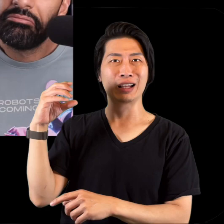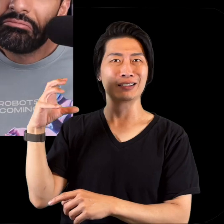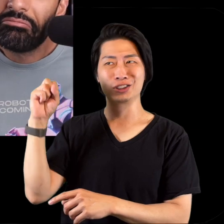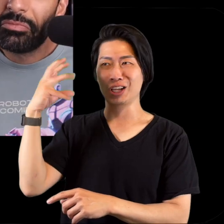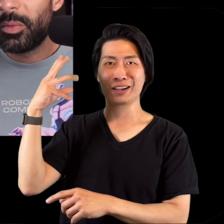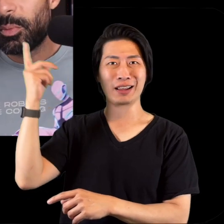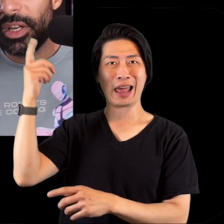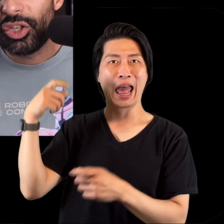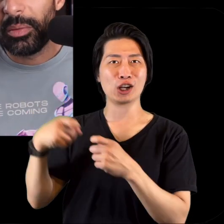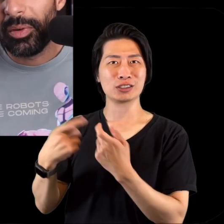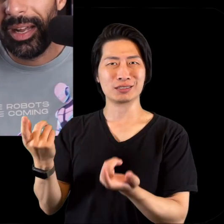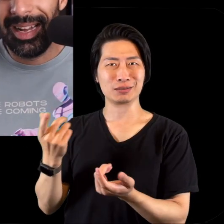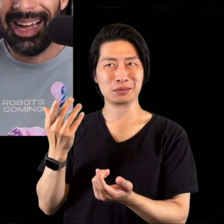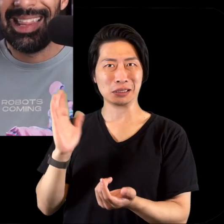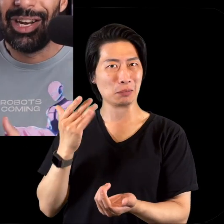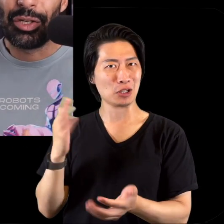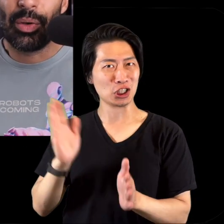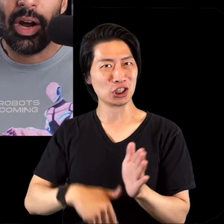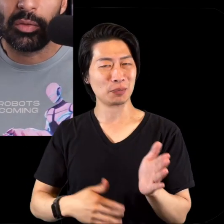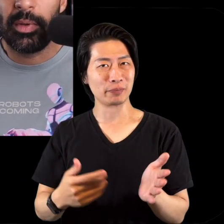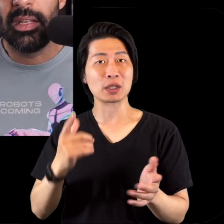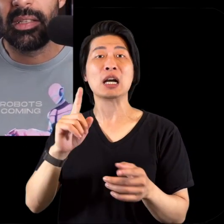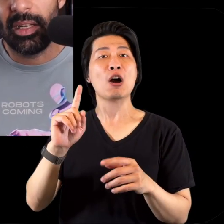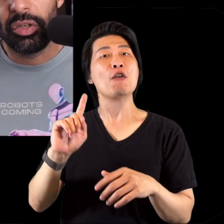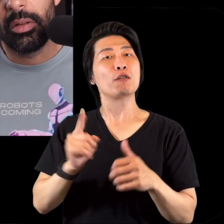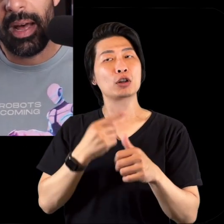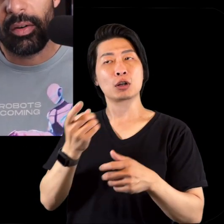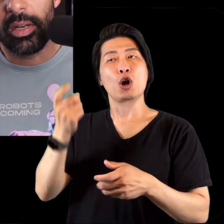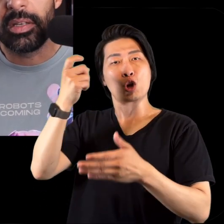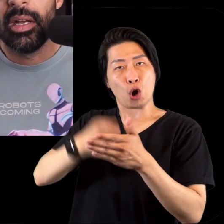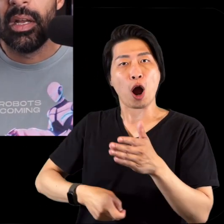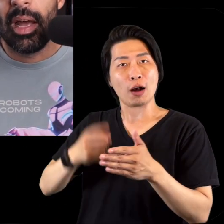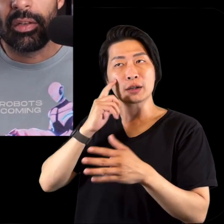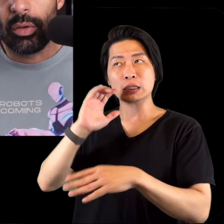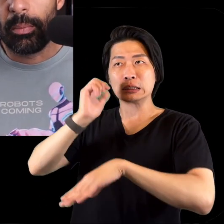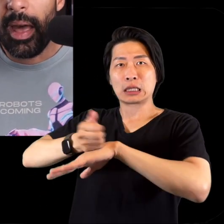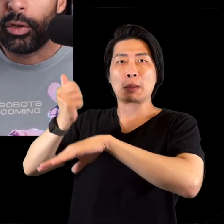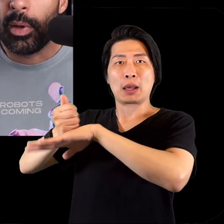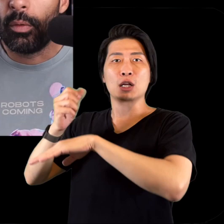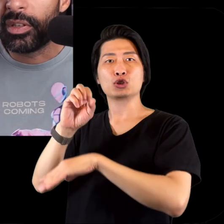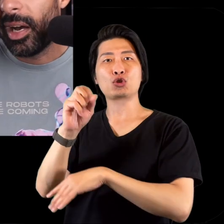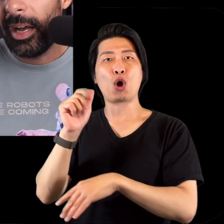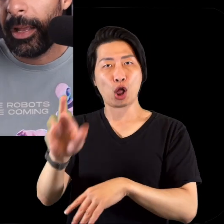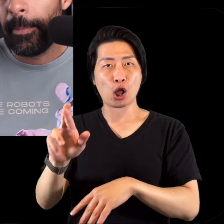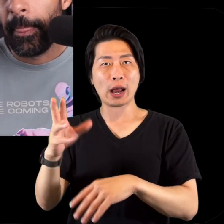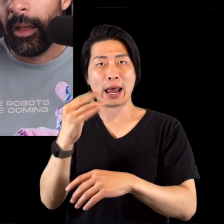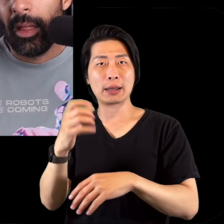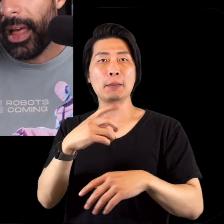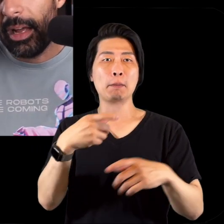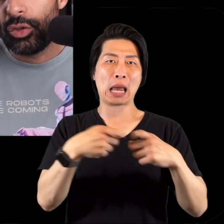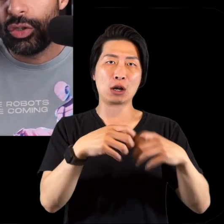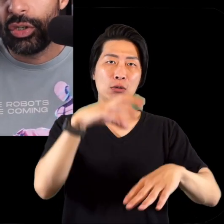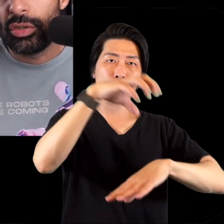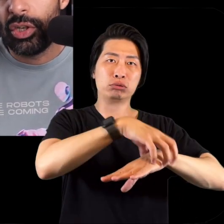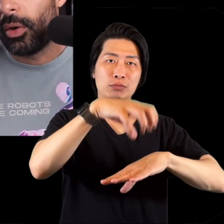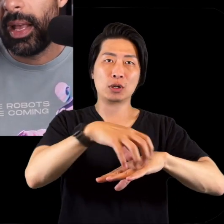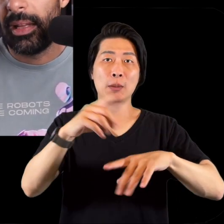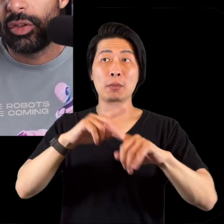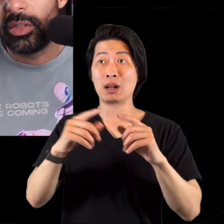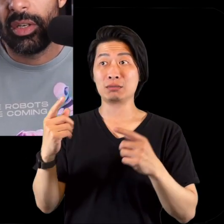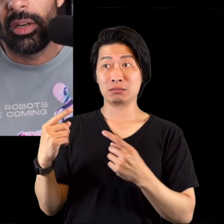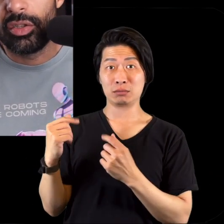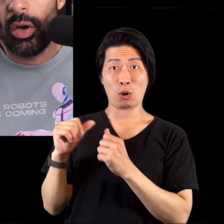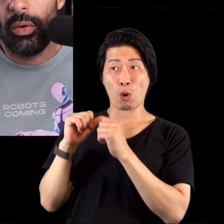sun. Seems pretty cheap, right? The initial cost would be the installation of the batteries and the solar panels, but over time, that should just